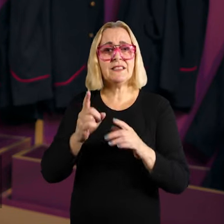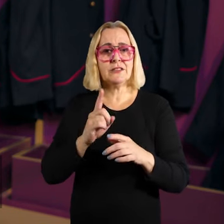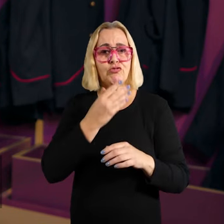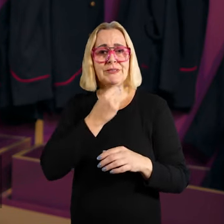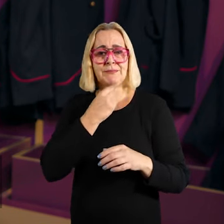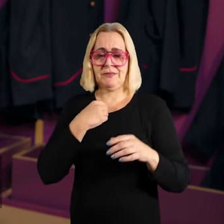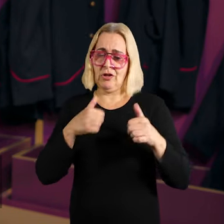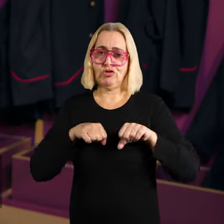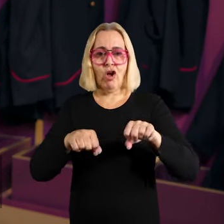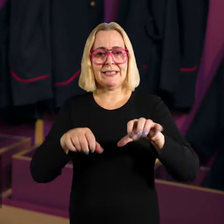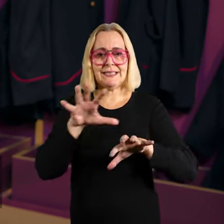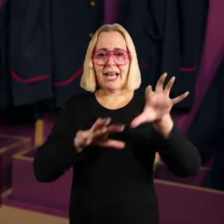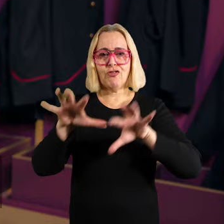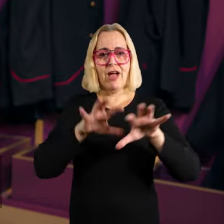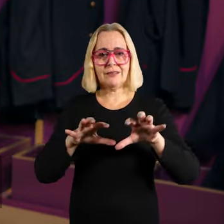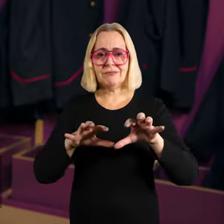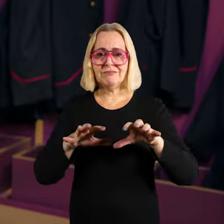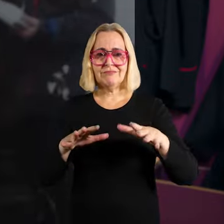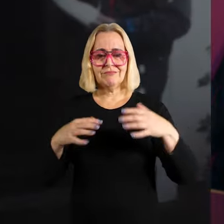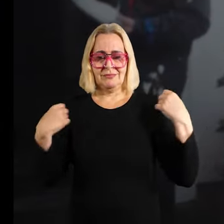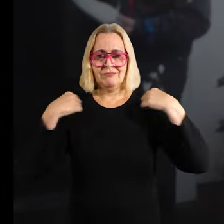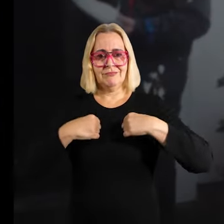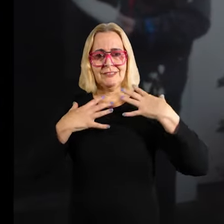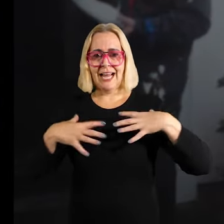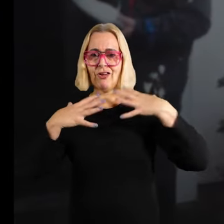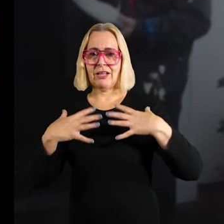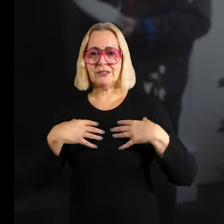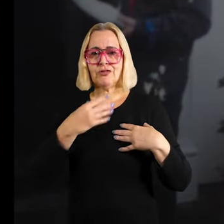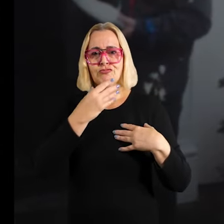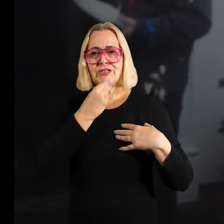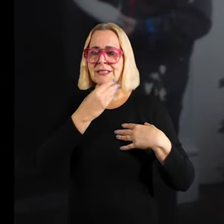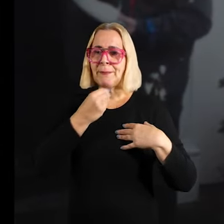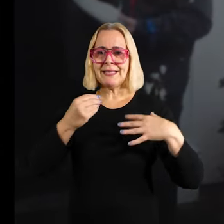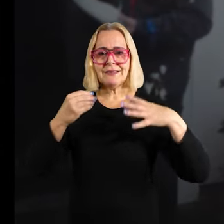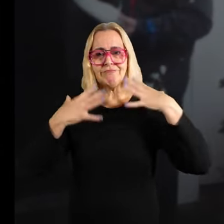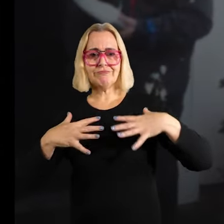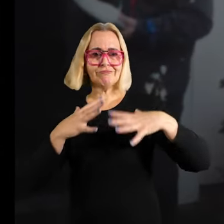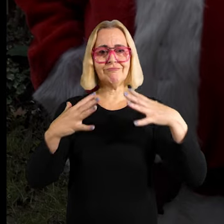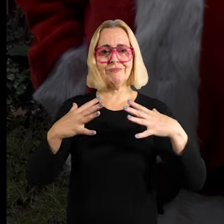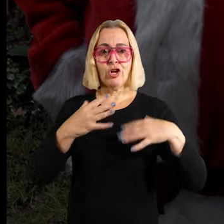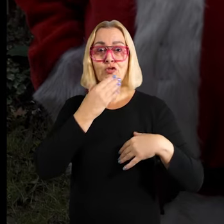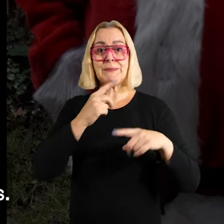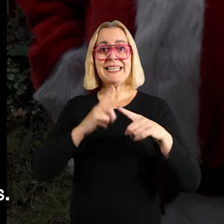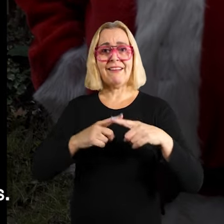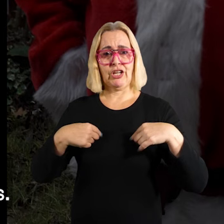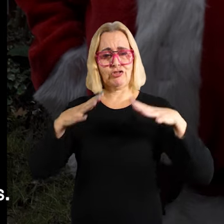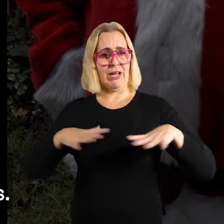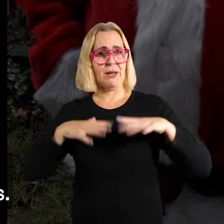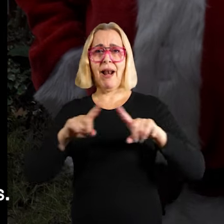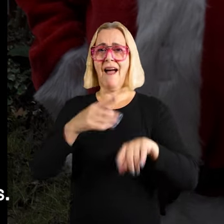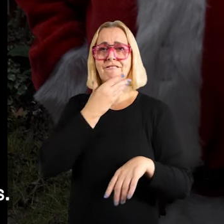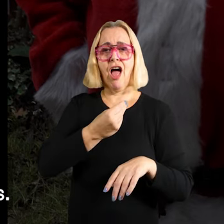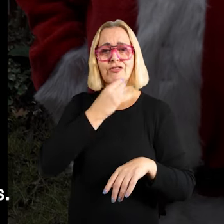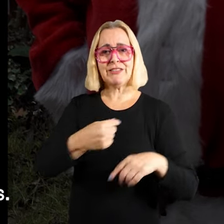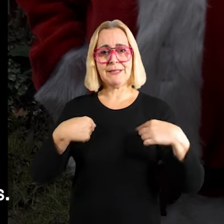last 30 years is every Christmas I decorate my trolley and I decorate my jacket. I put